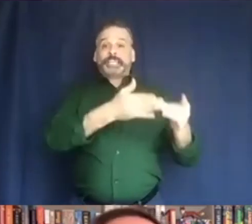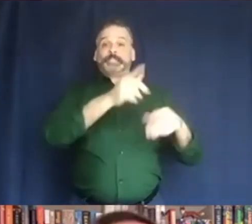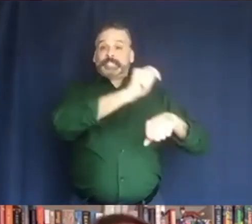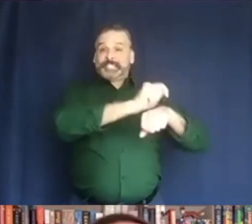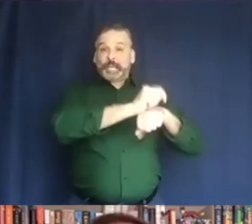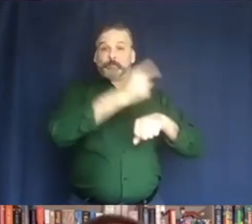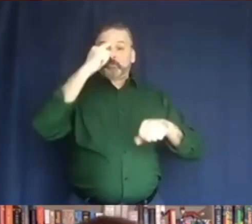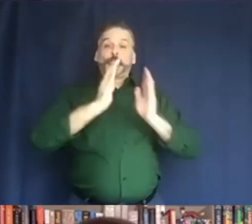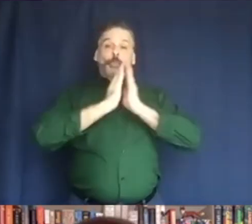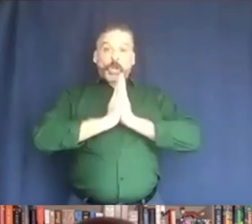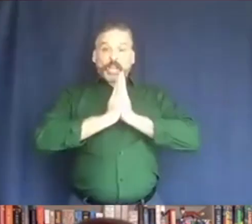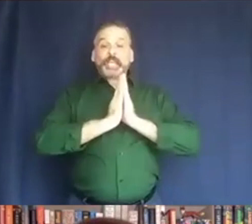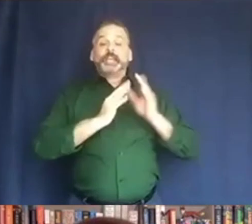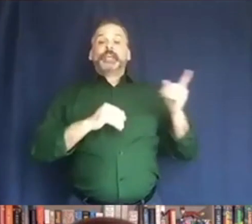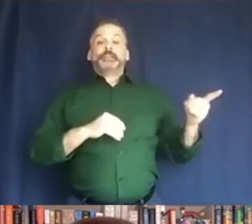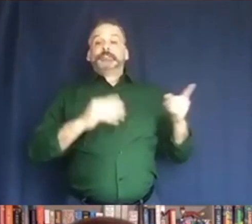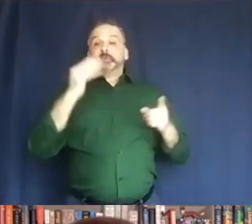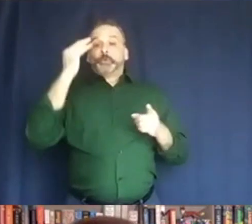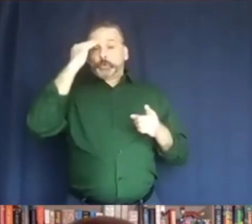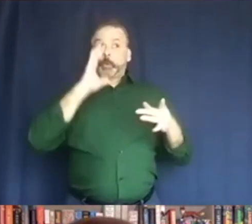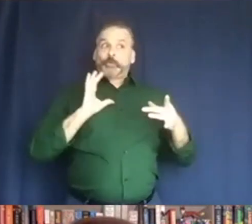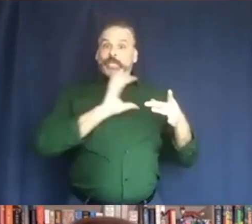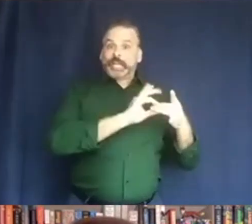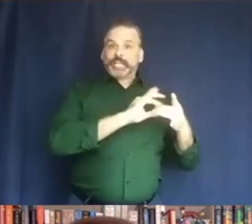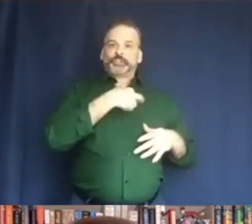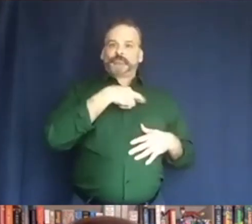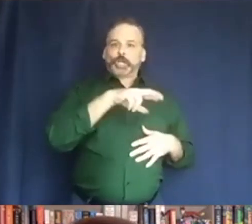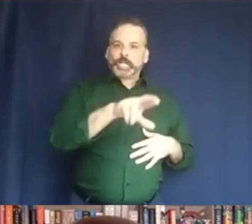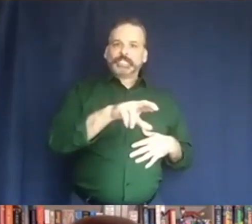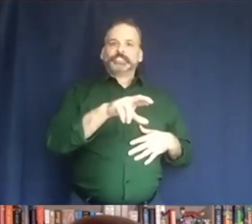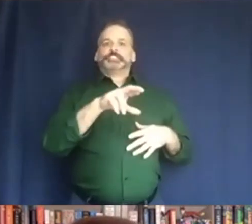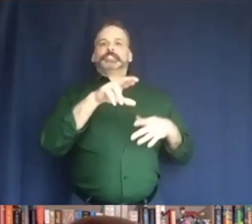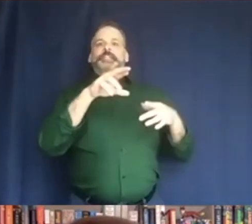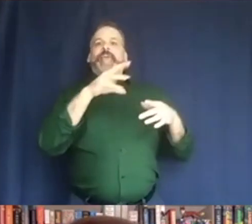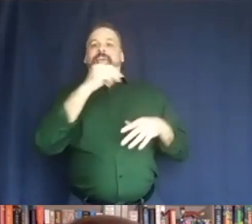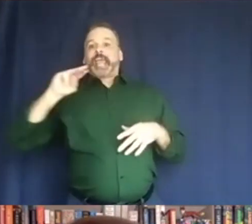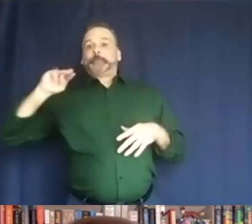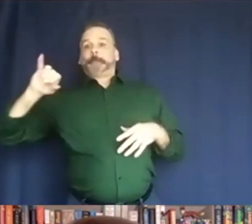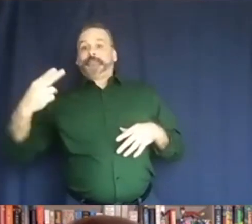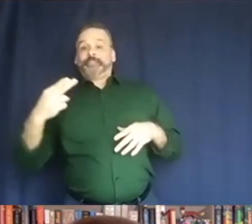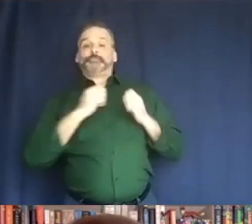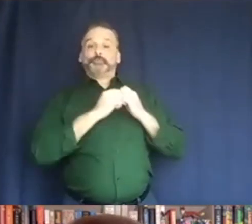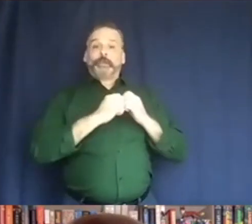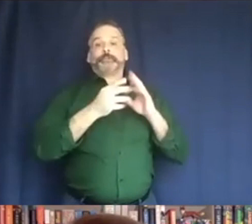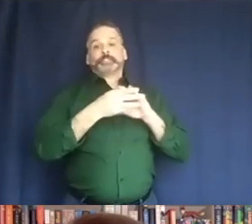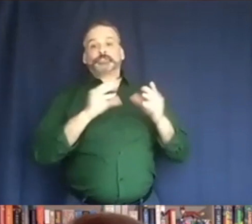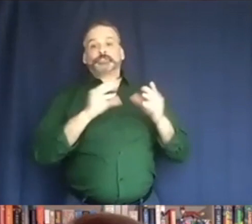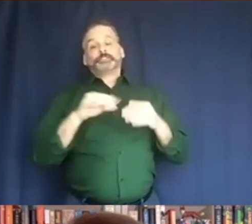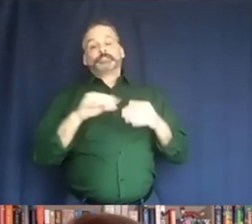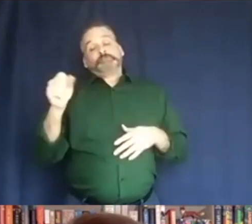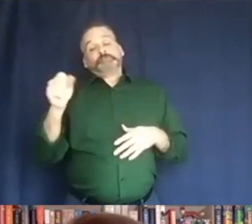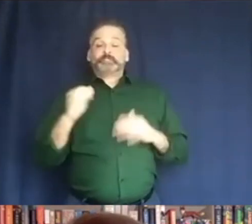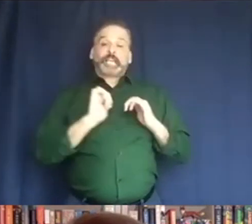pray. And so there was that, there was the connection of religion plus myth together and stories. So yeah, that's how